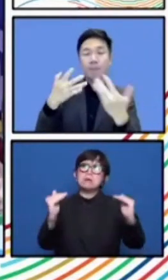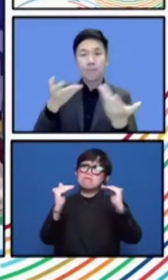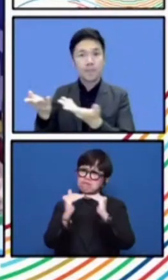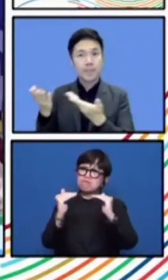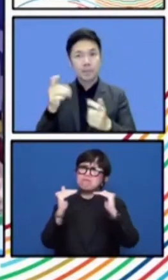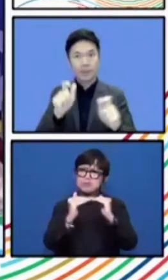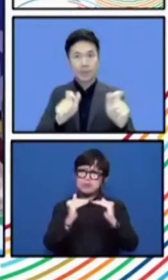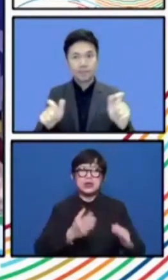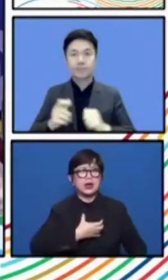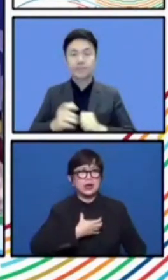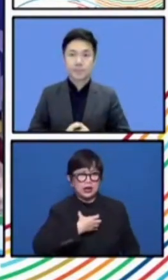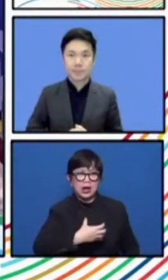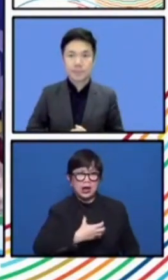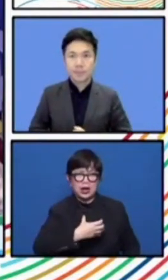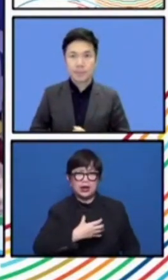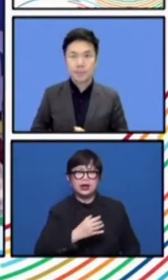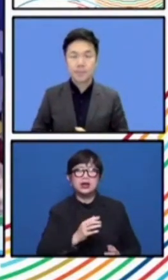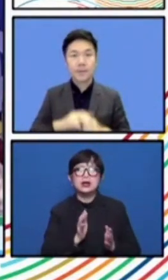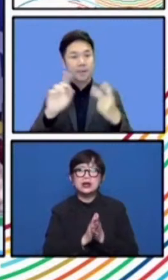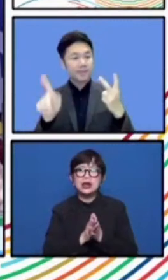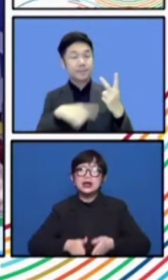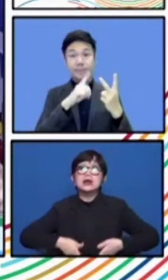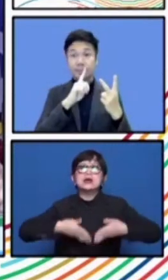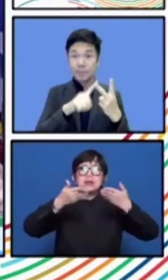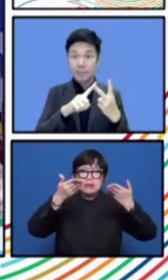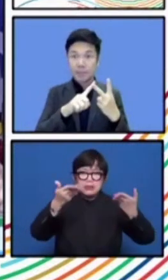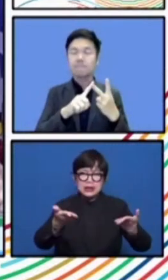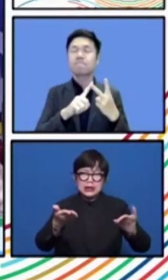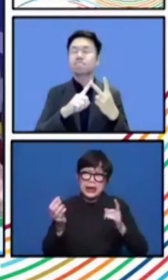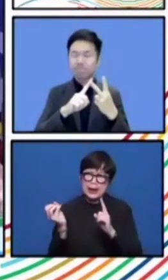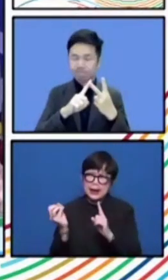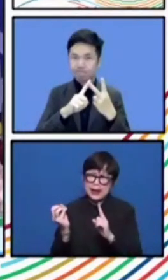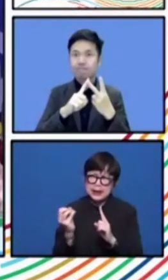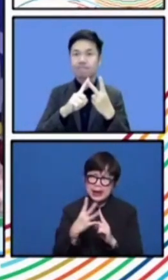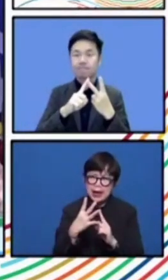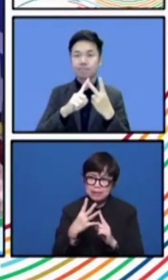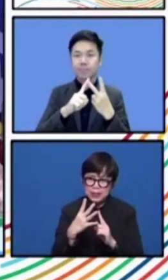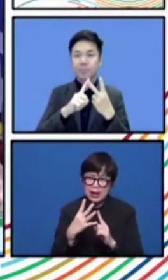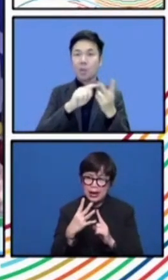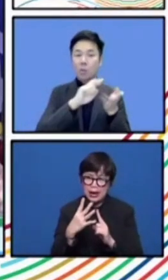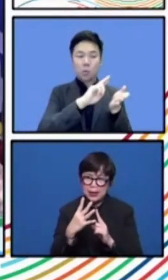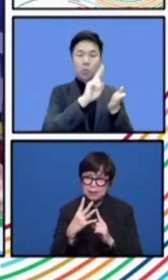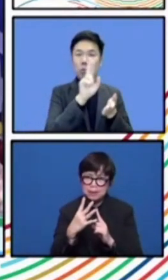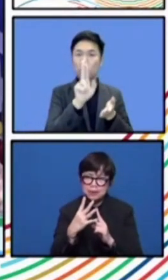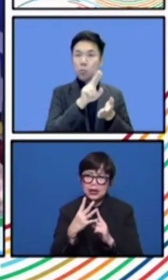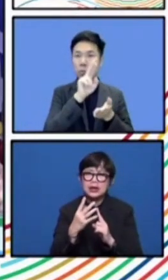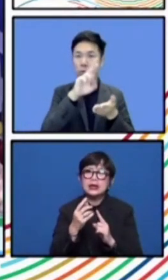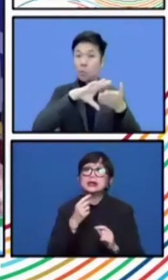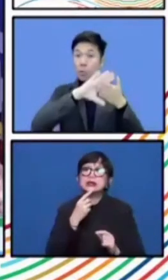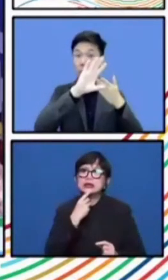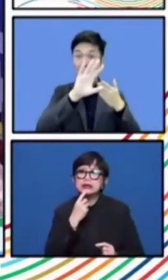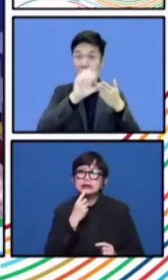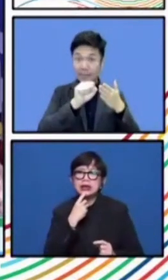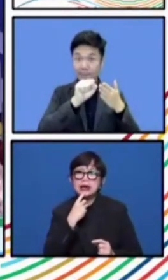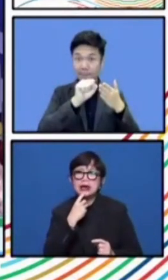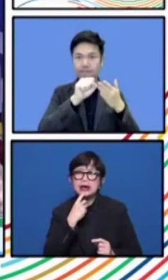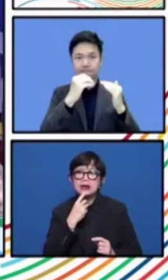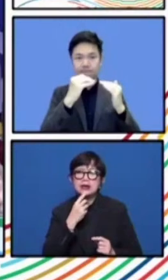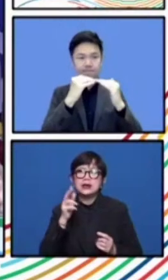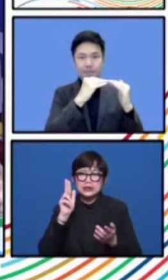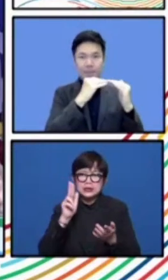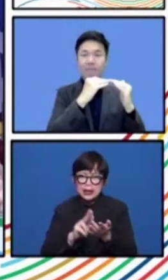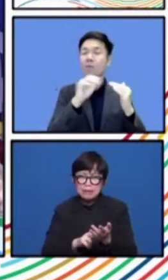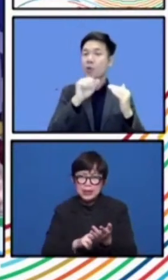effect to the proclamation adopted by United Nations economic and social Commission of Asia and if I speak in